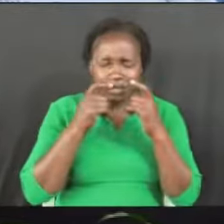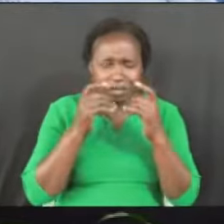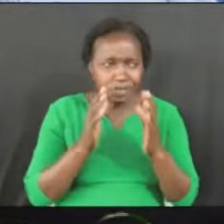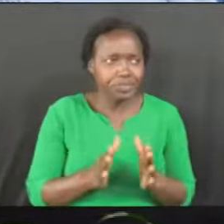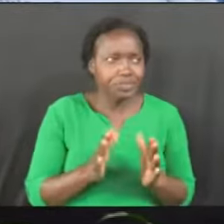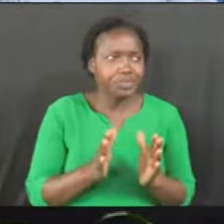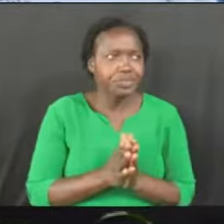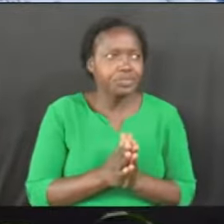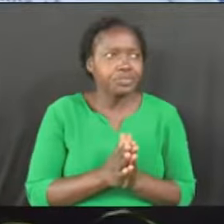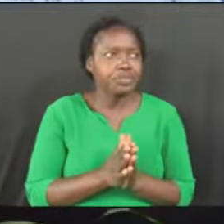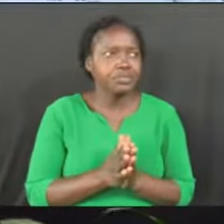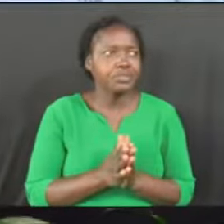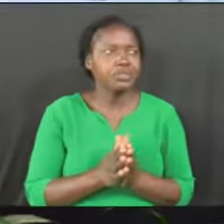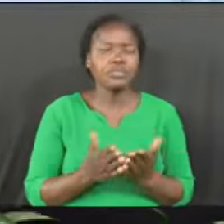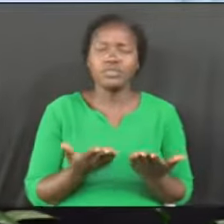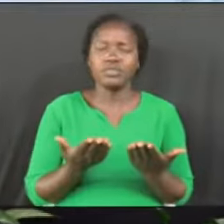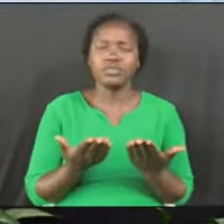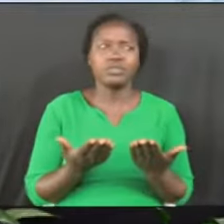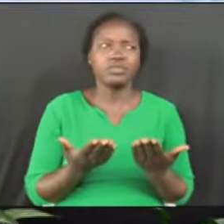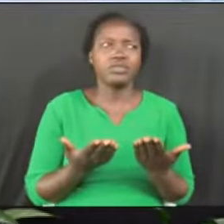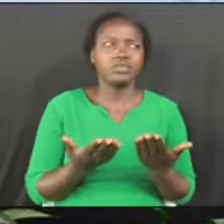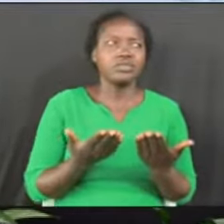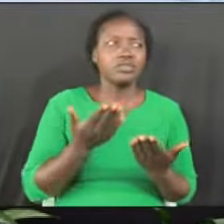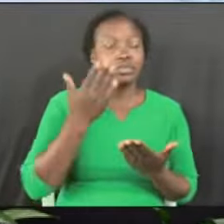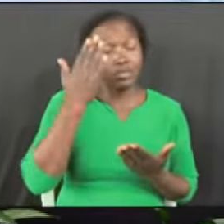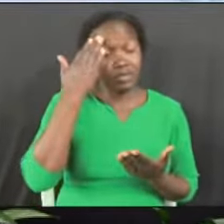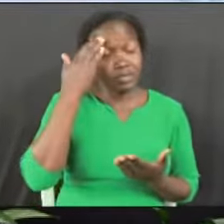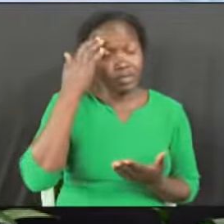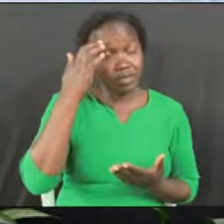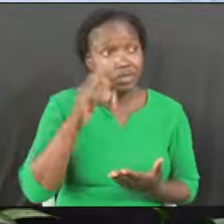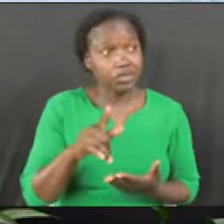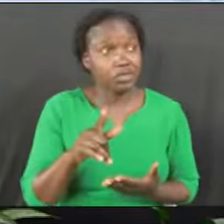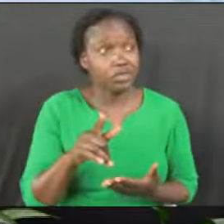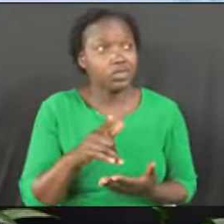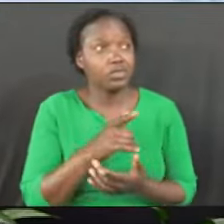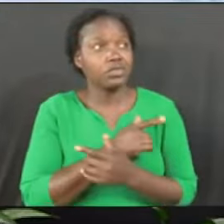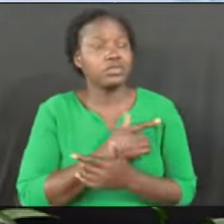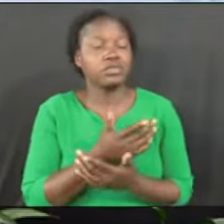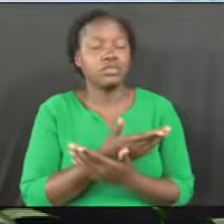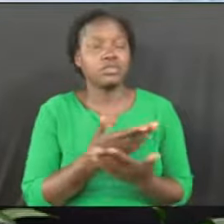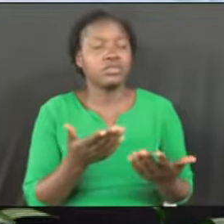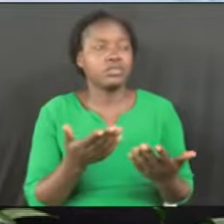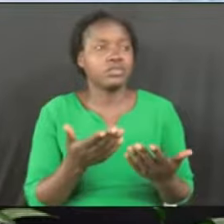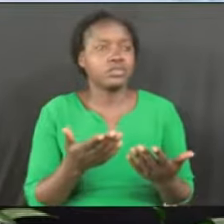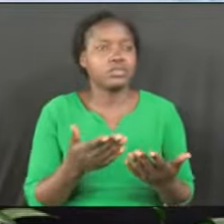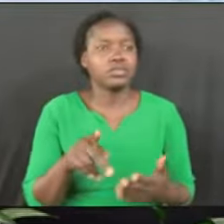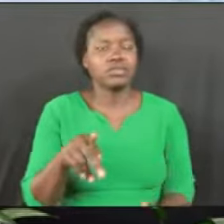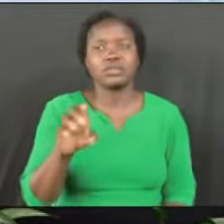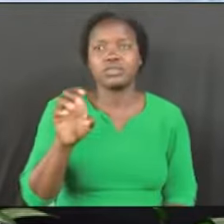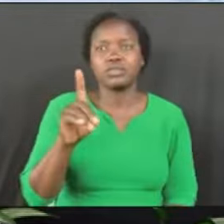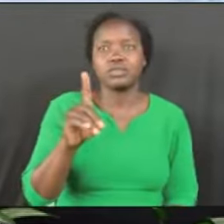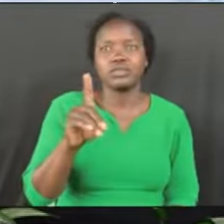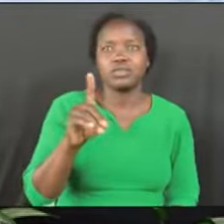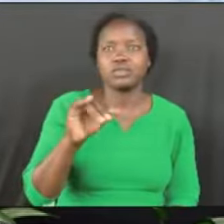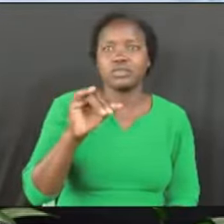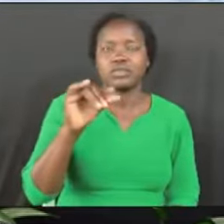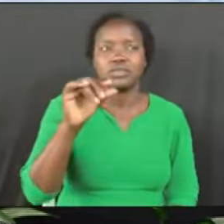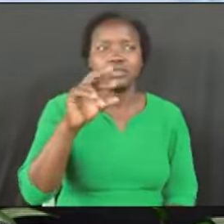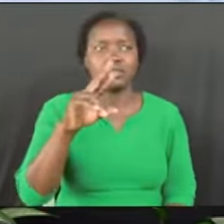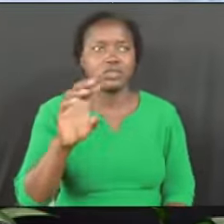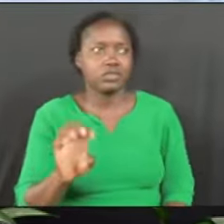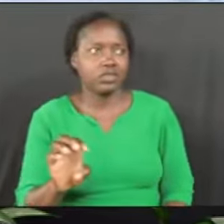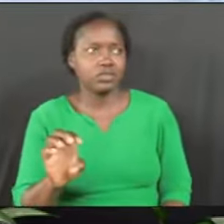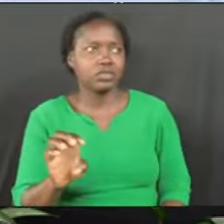not seek to eradicate it. No, he falls in love with his pedigree because of his political power. Now